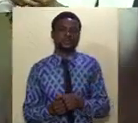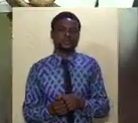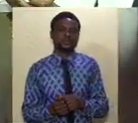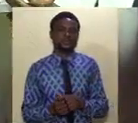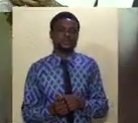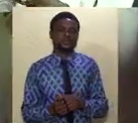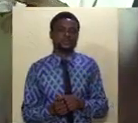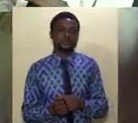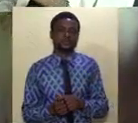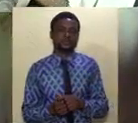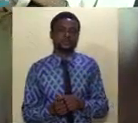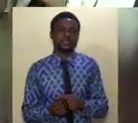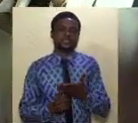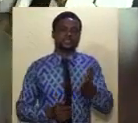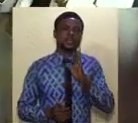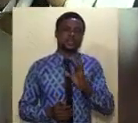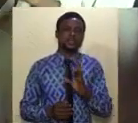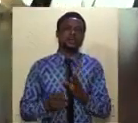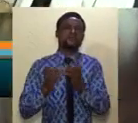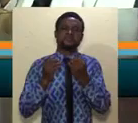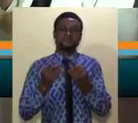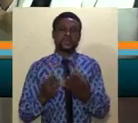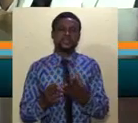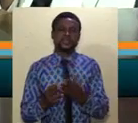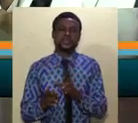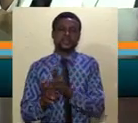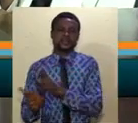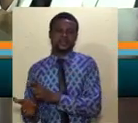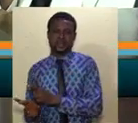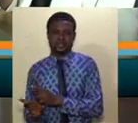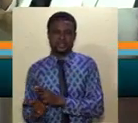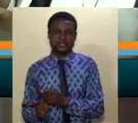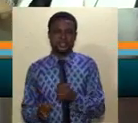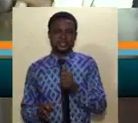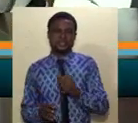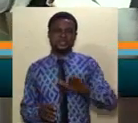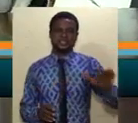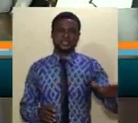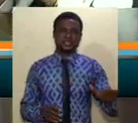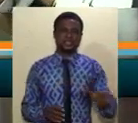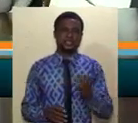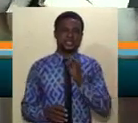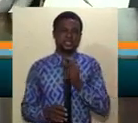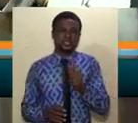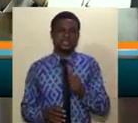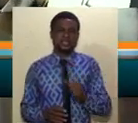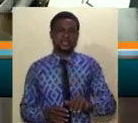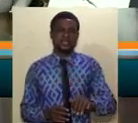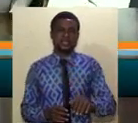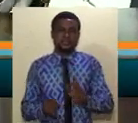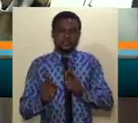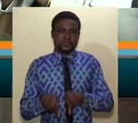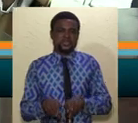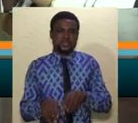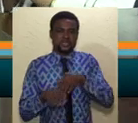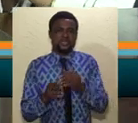Okay, so yes. A child can actually tell you. A child is a person. A child is a person in